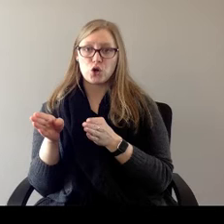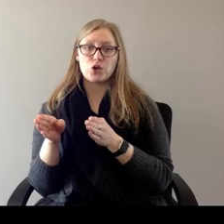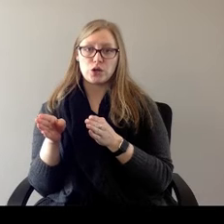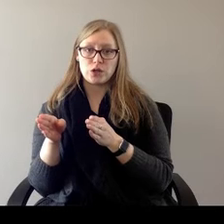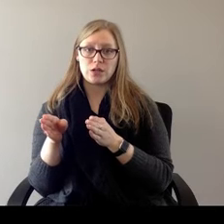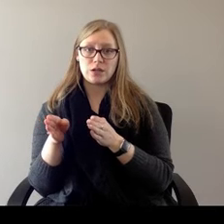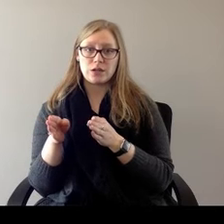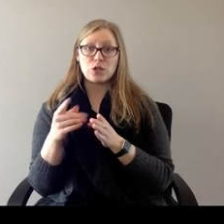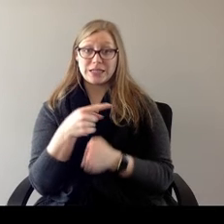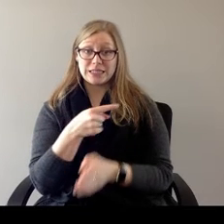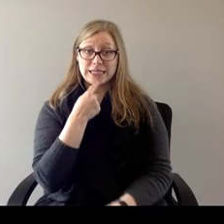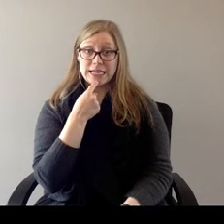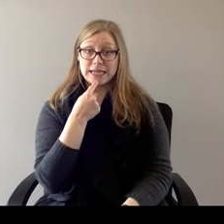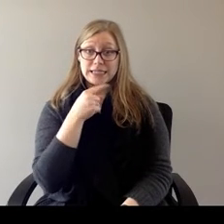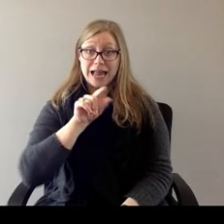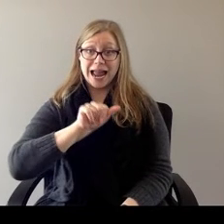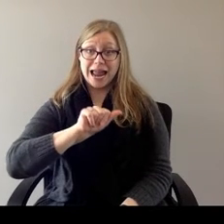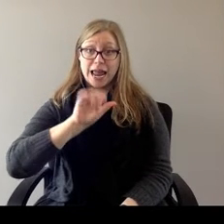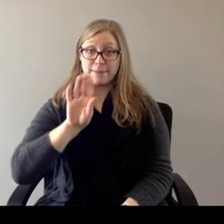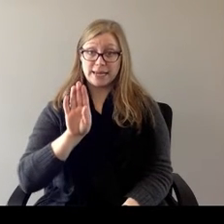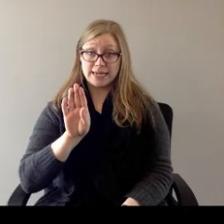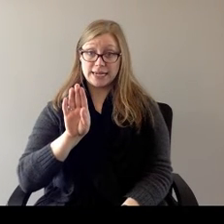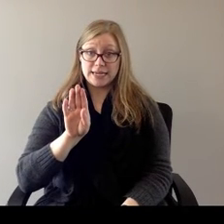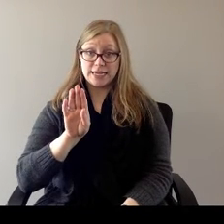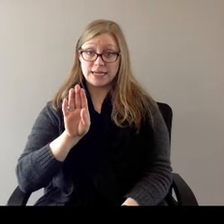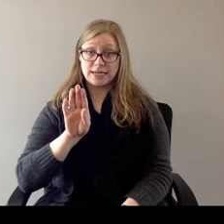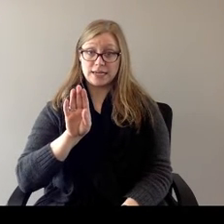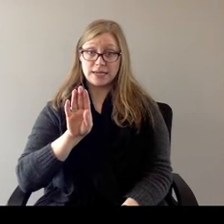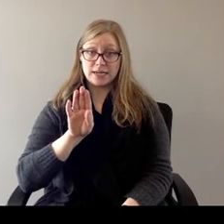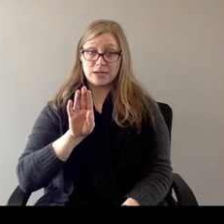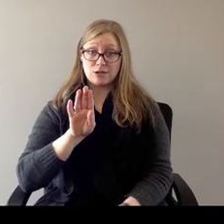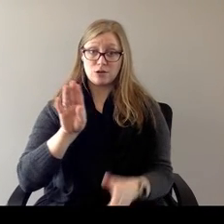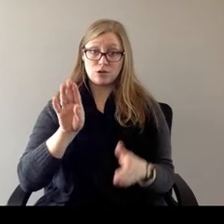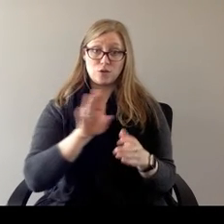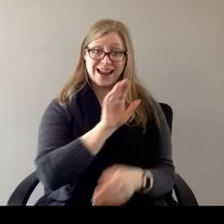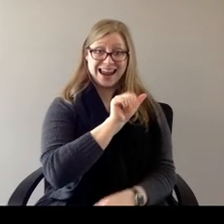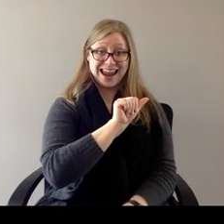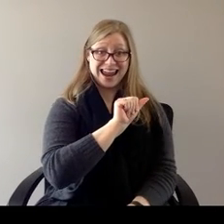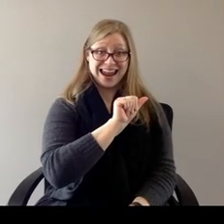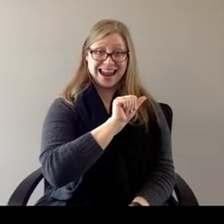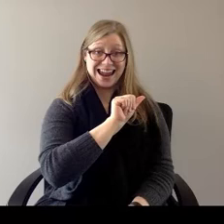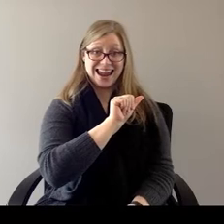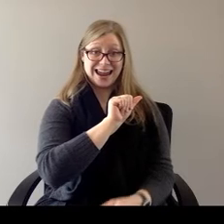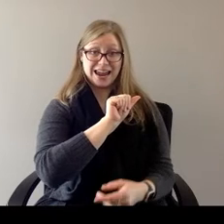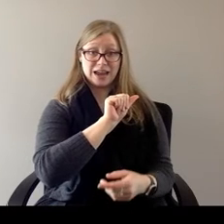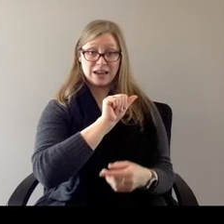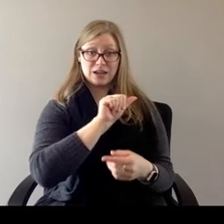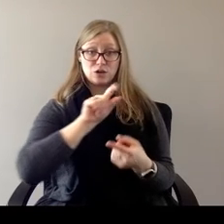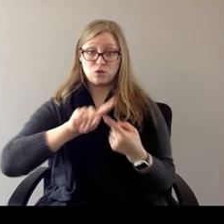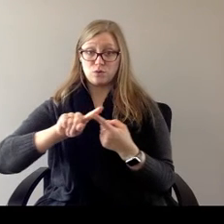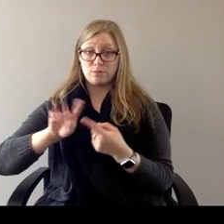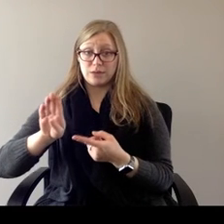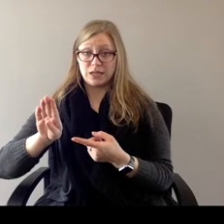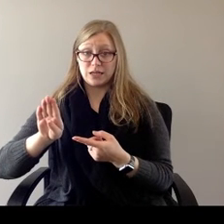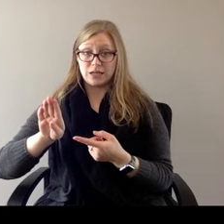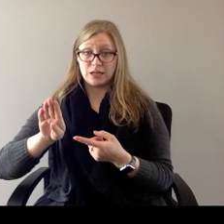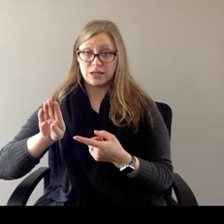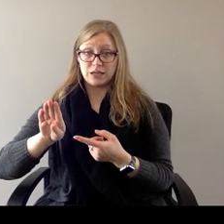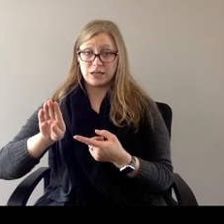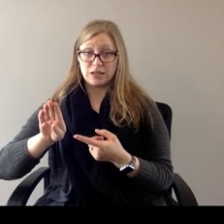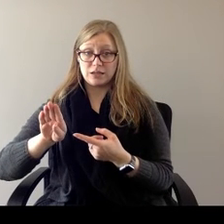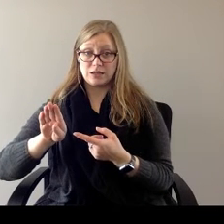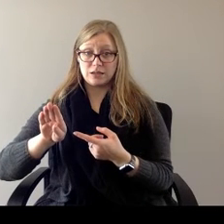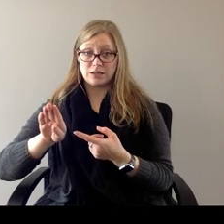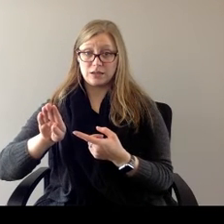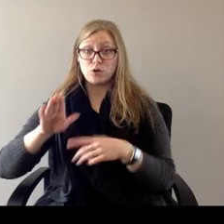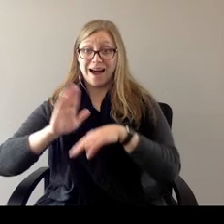says AB, so I'm going from the A to the B, and so from red to the blue on the green side. So